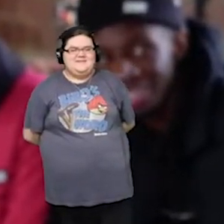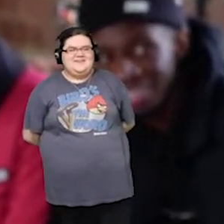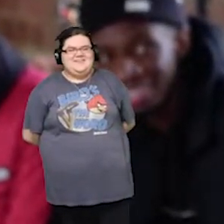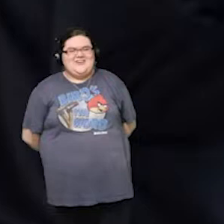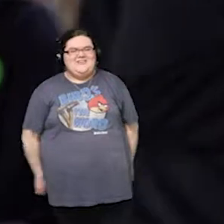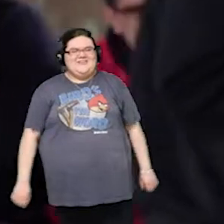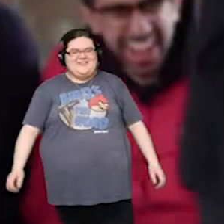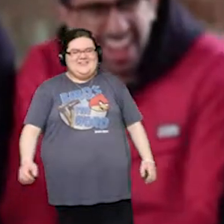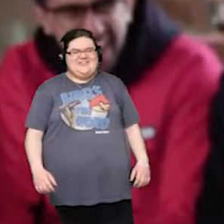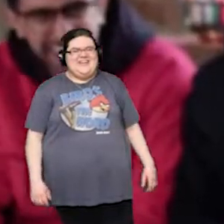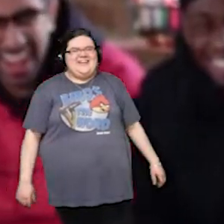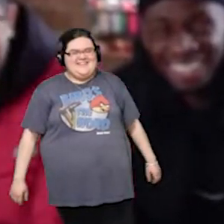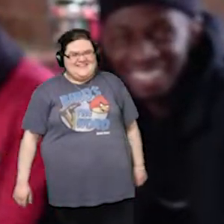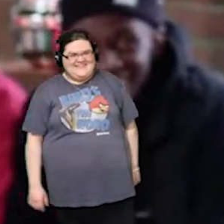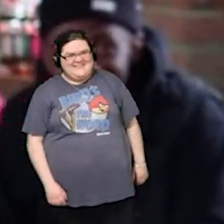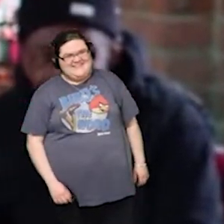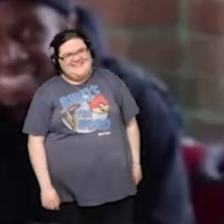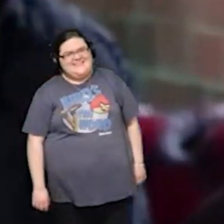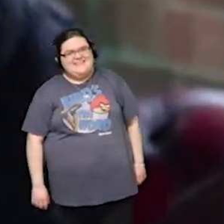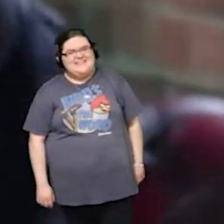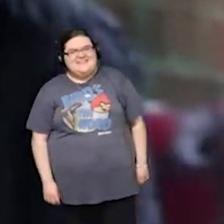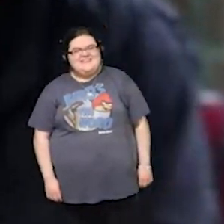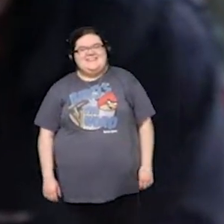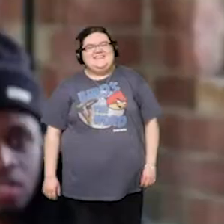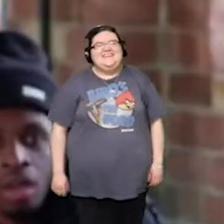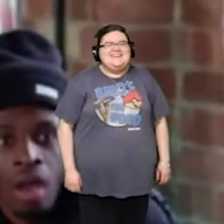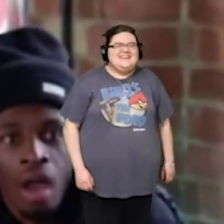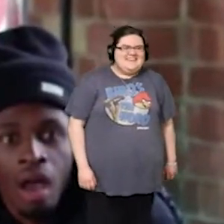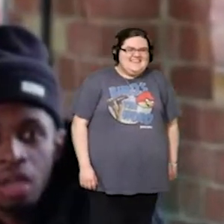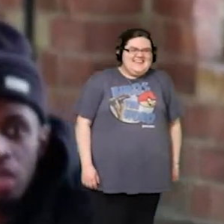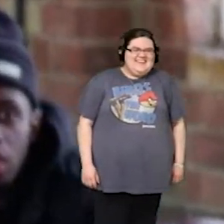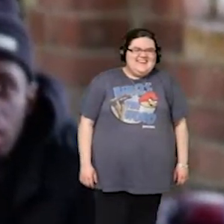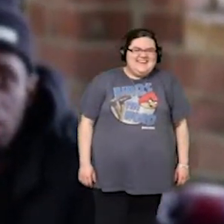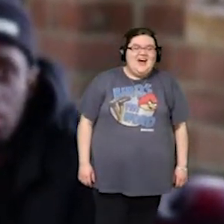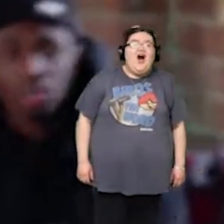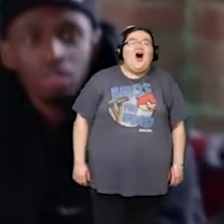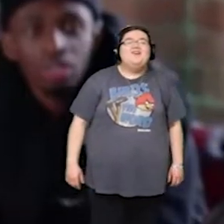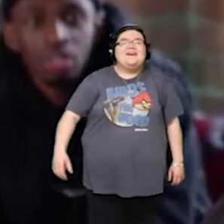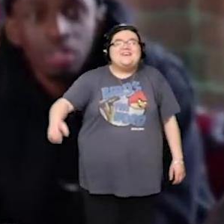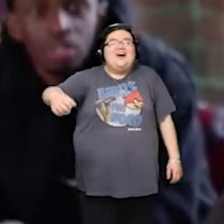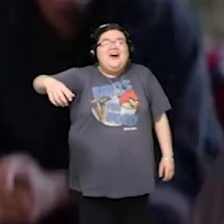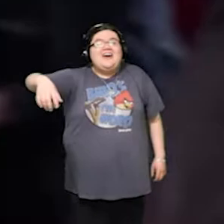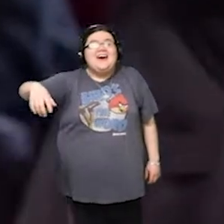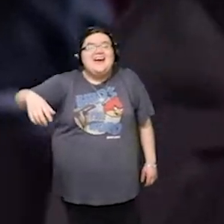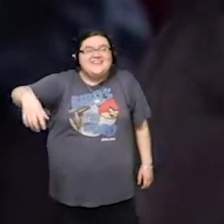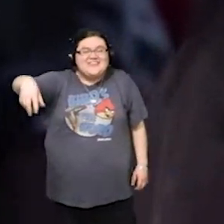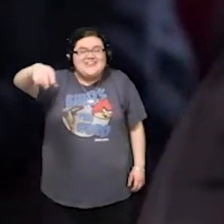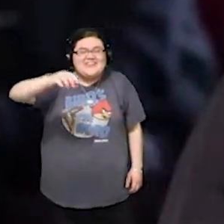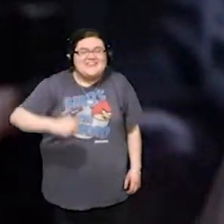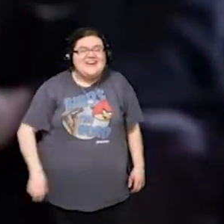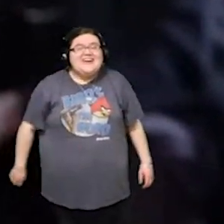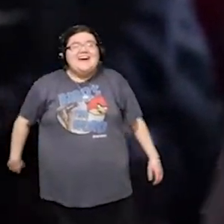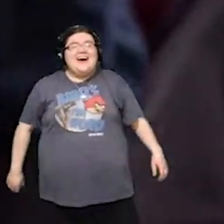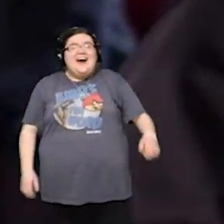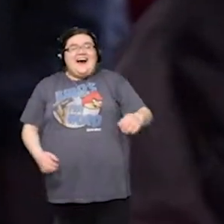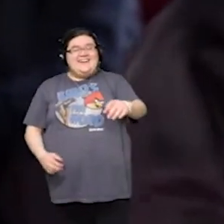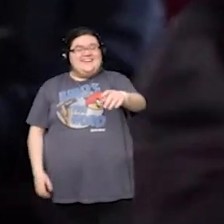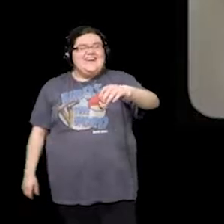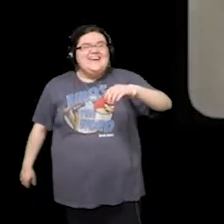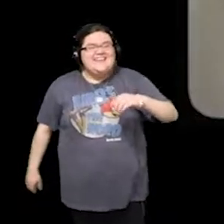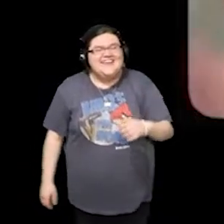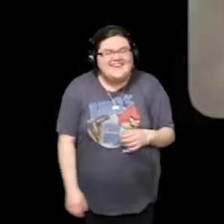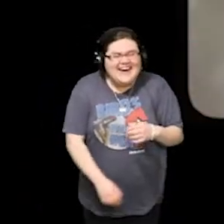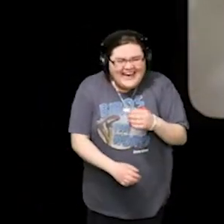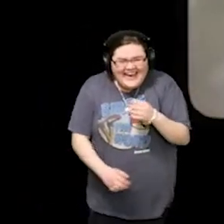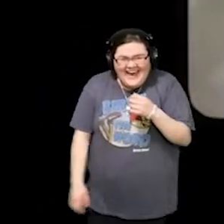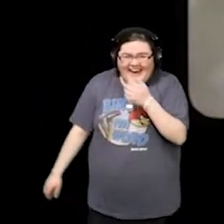gel? You can count on the Cavalier's heavy hold to make your hairstyle last all day or two without any need to reapply.